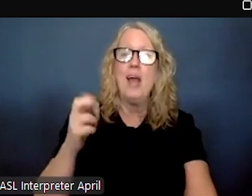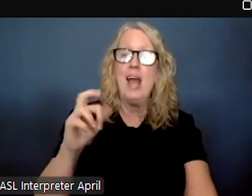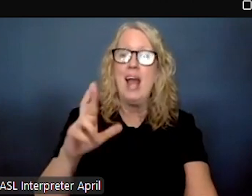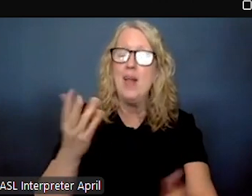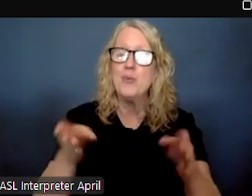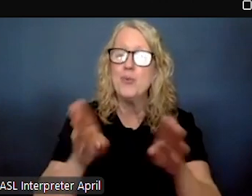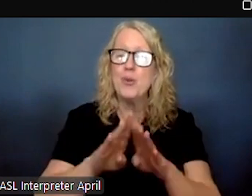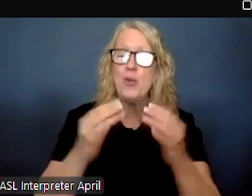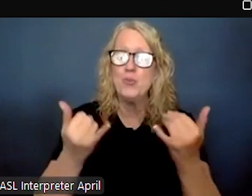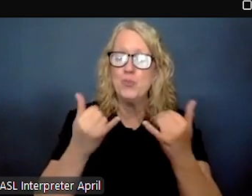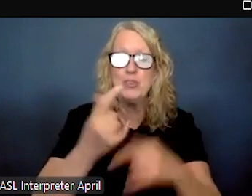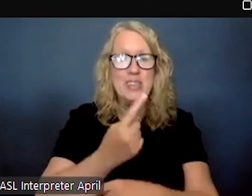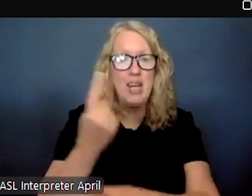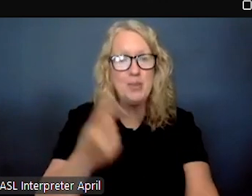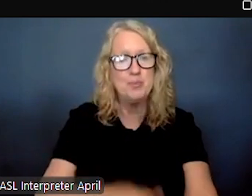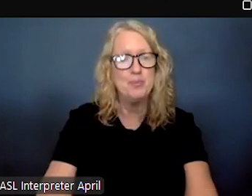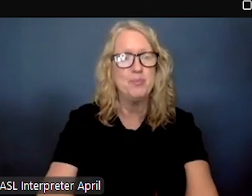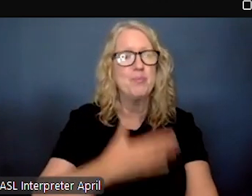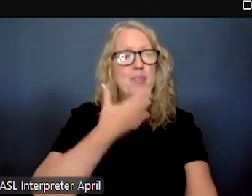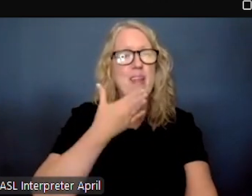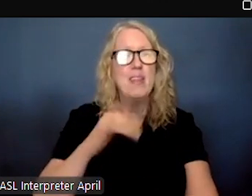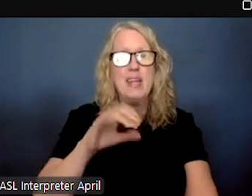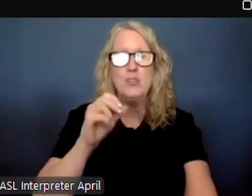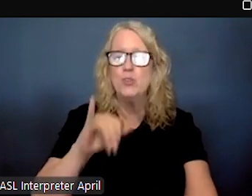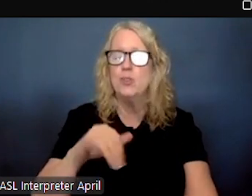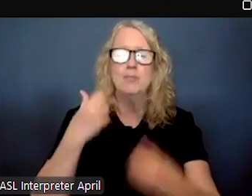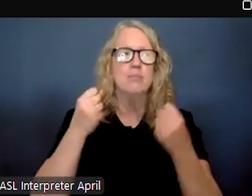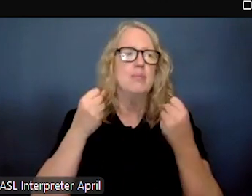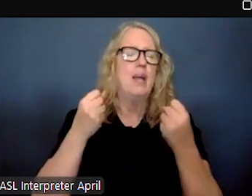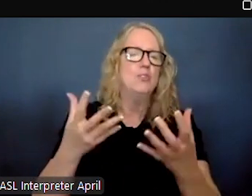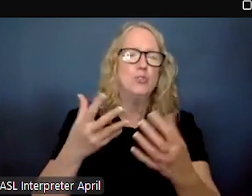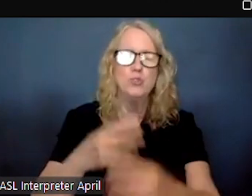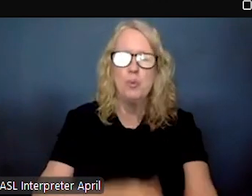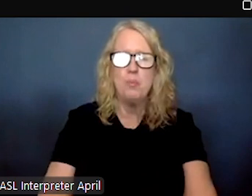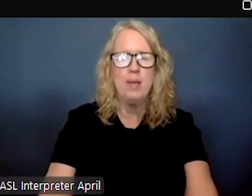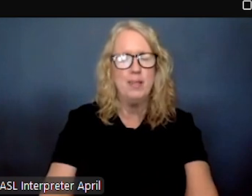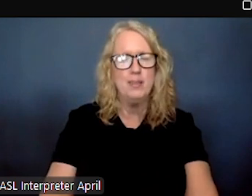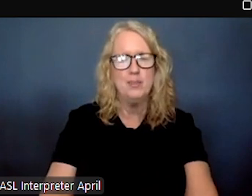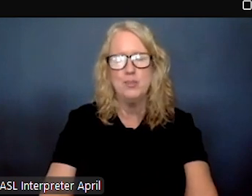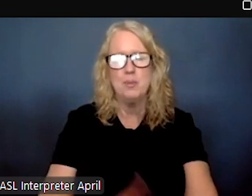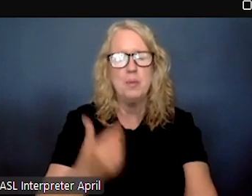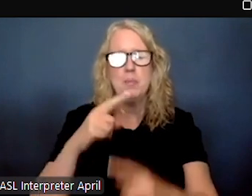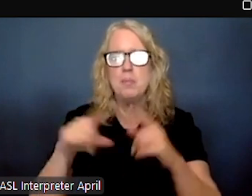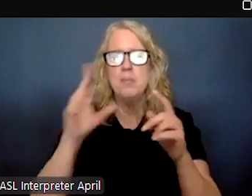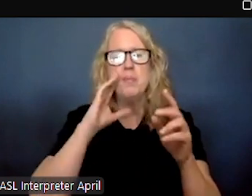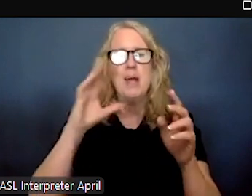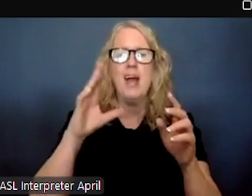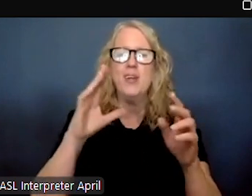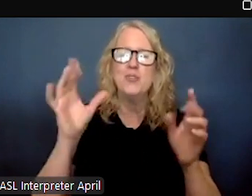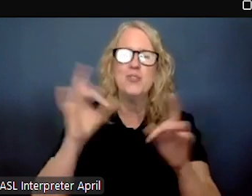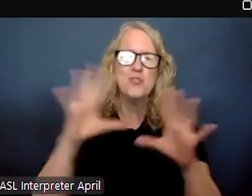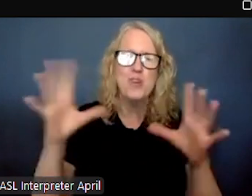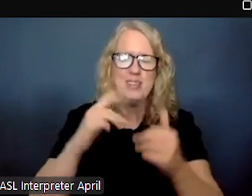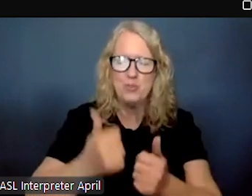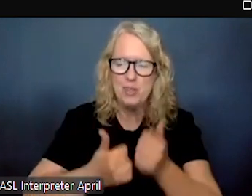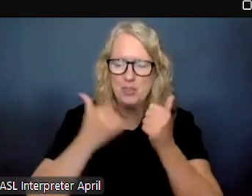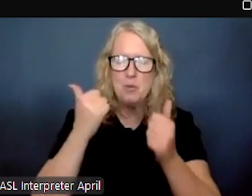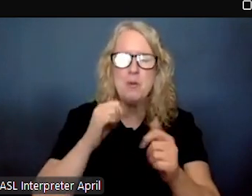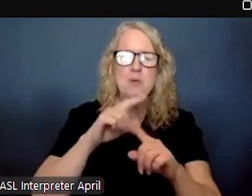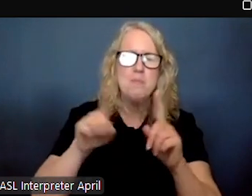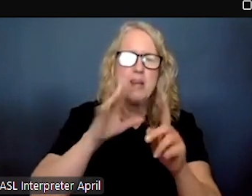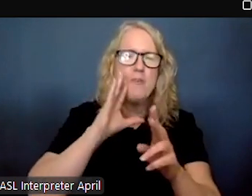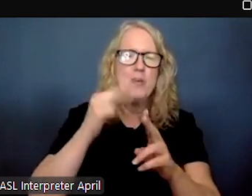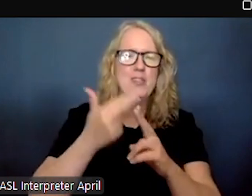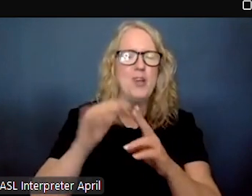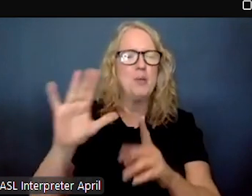us out for today. Thank you, Joy. Gosh, there's so much more to know about crisis residential programs, but I want to talk a little bit about